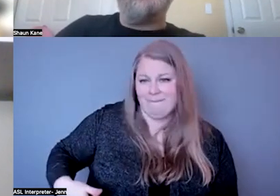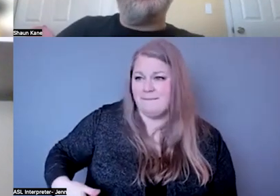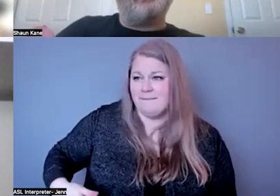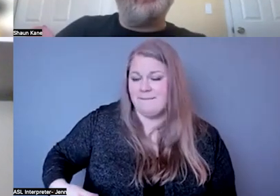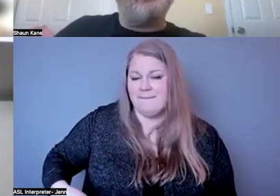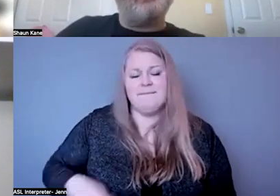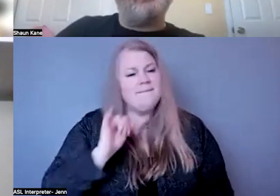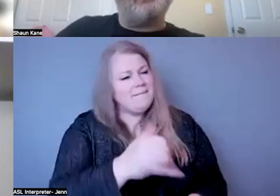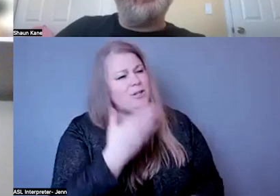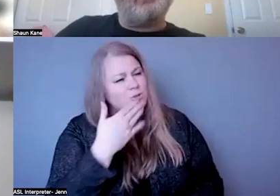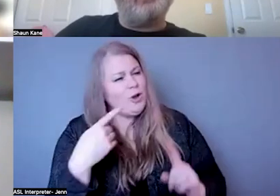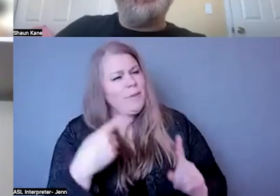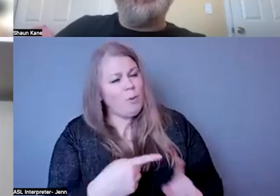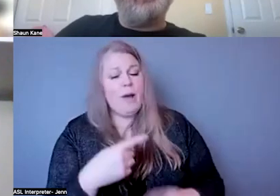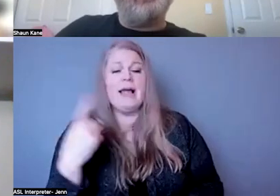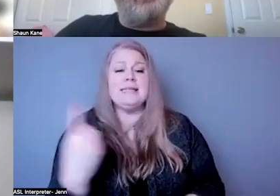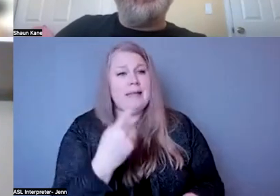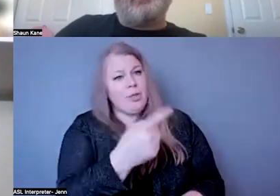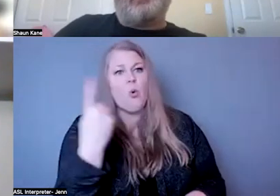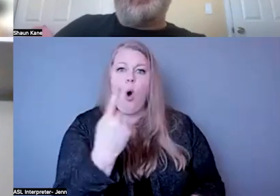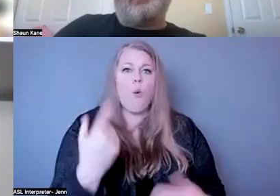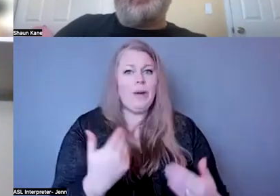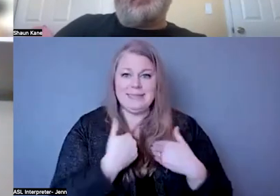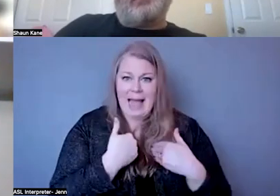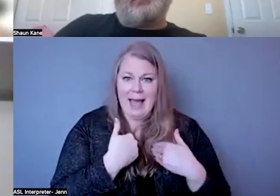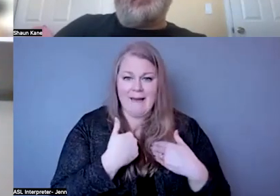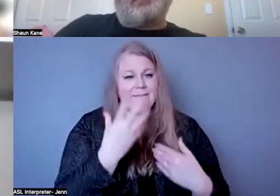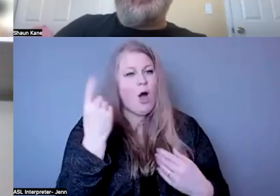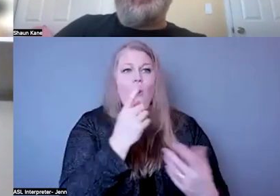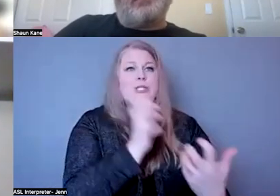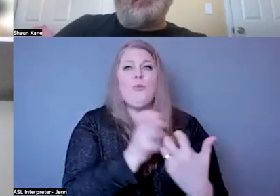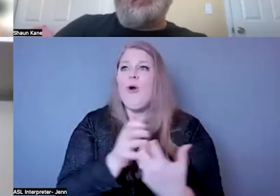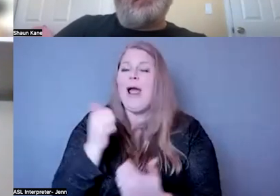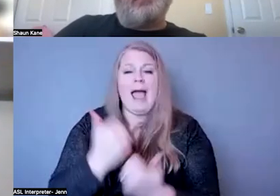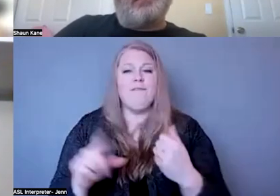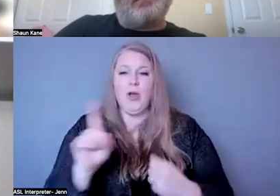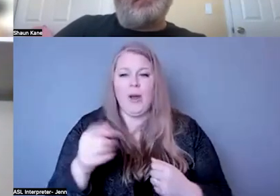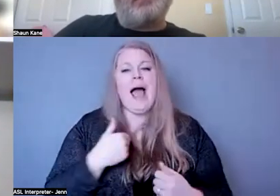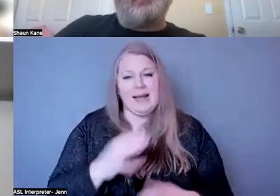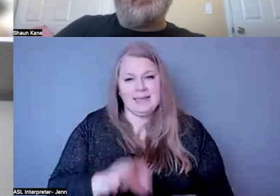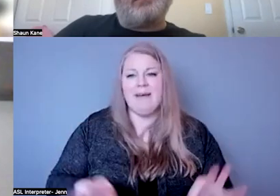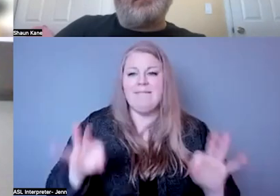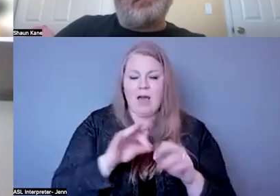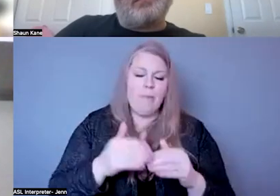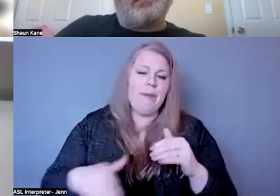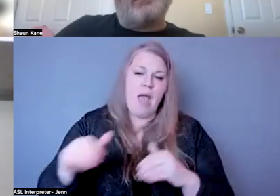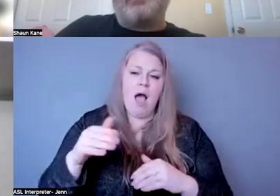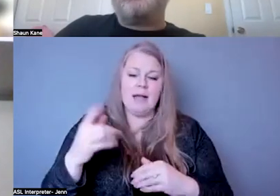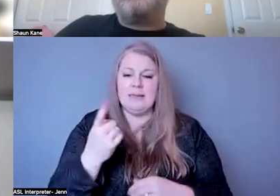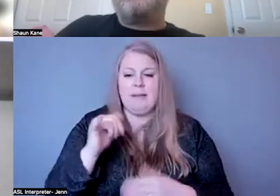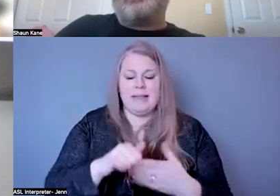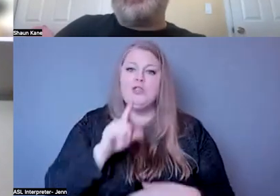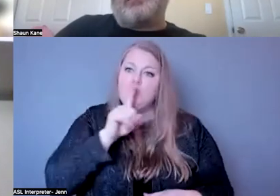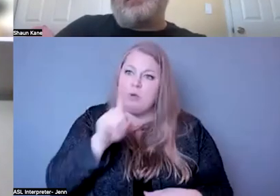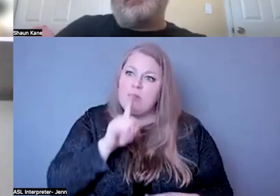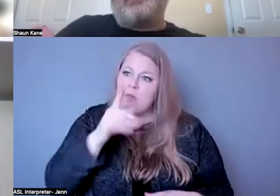That's a really good point. Something that you always have and works everywhere has a value beyond something that's really, really good,